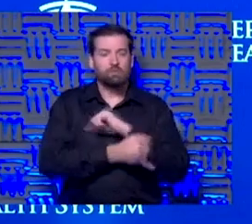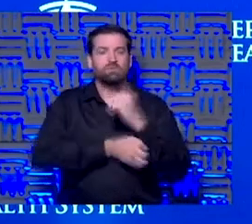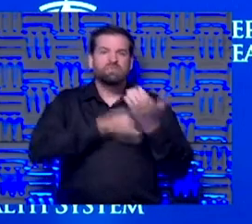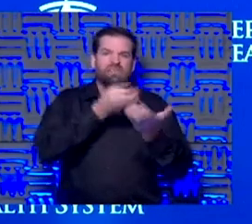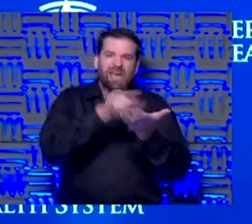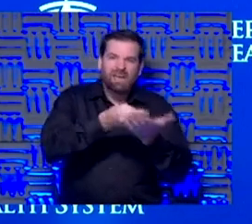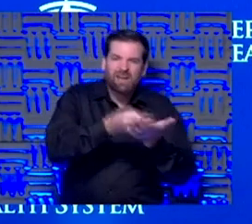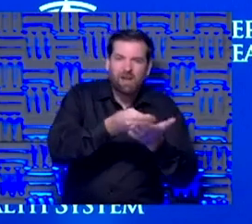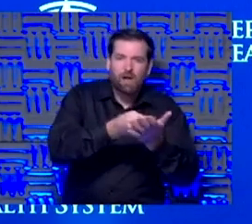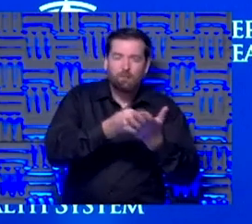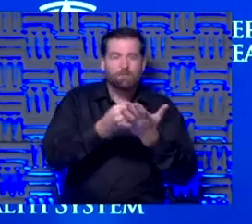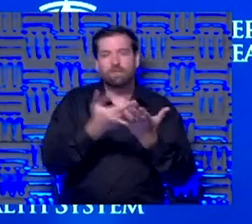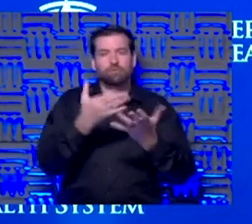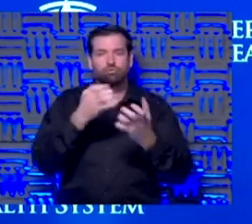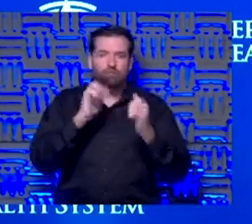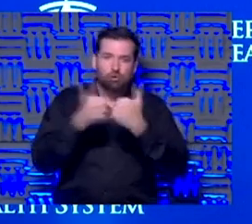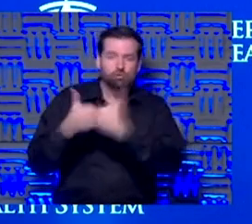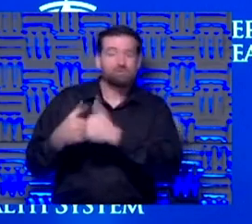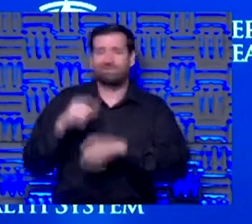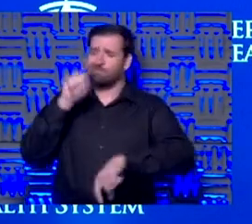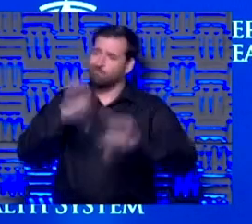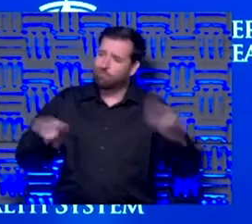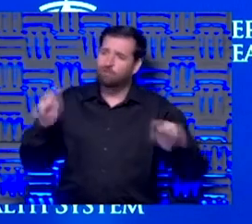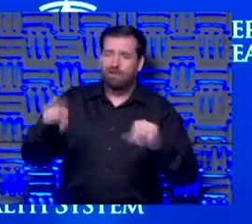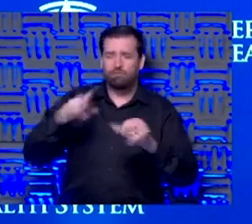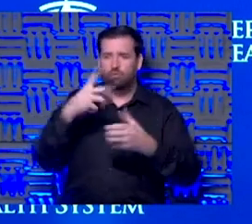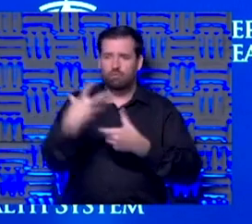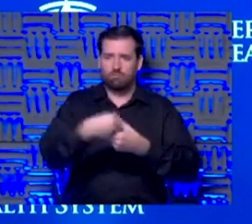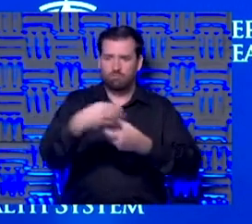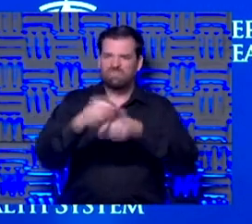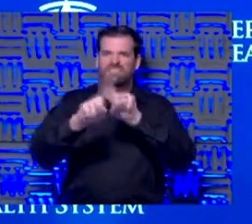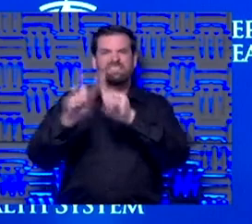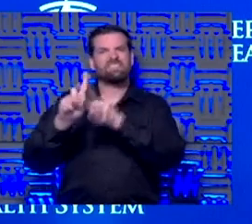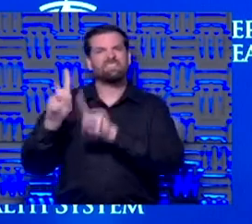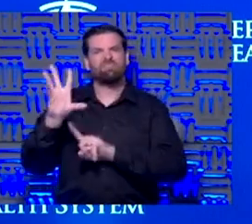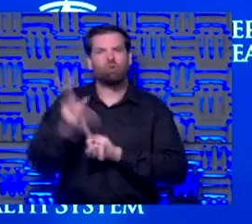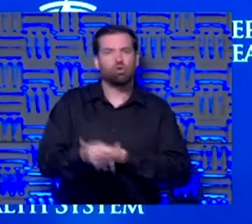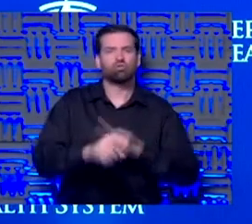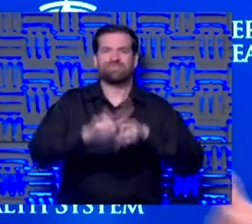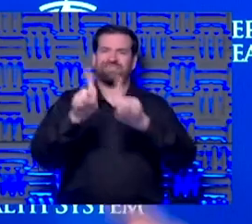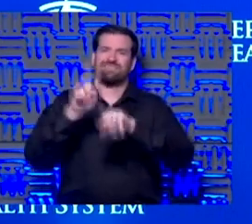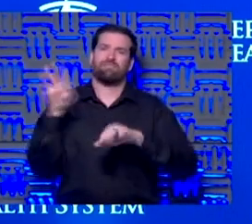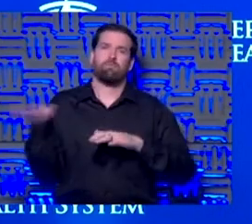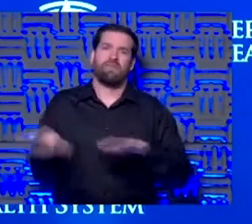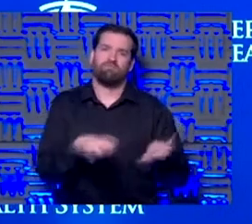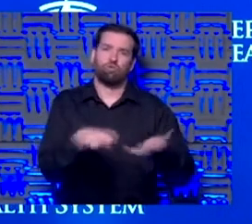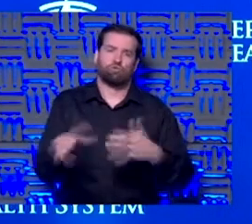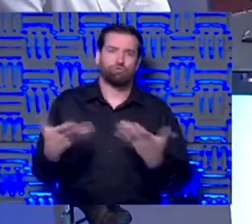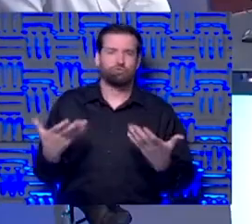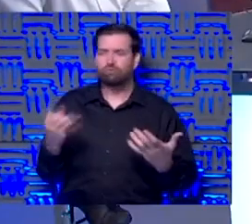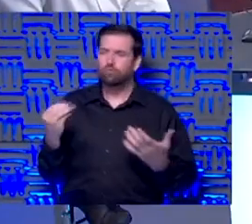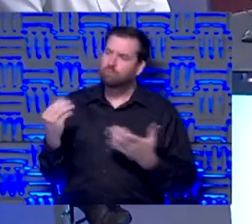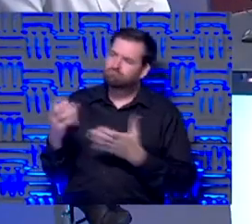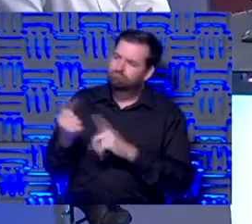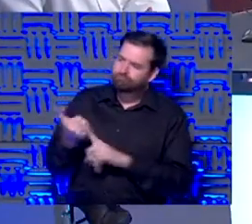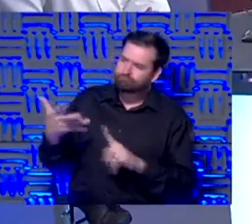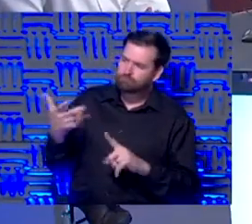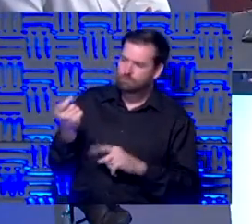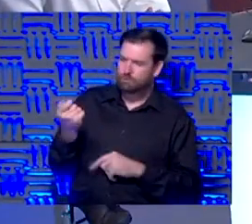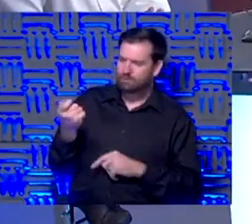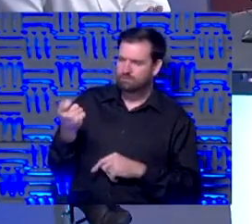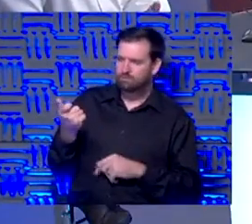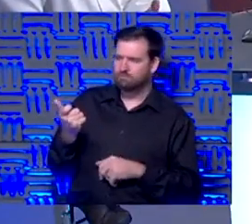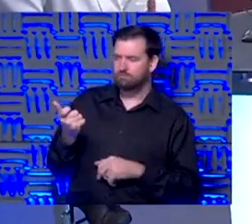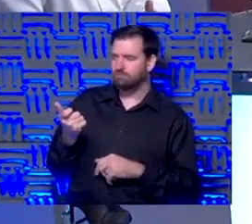challenges, but it's a diverse county, and you have to account for lots of cultures, lots of different types of behavior. So talk to us a little bit about that, because I think that's an